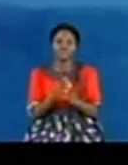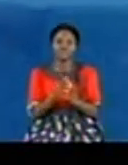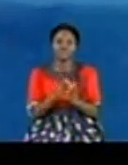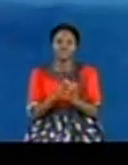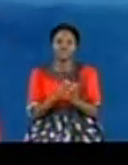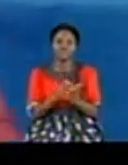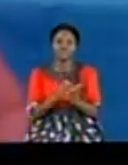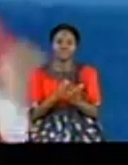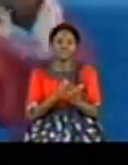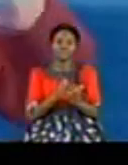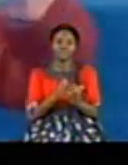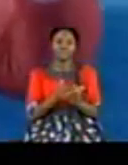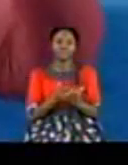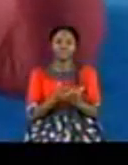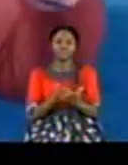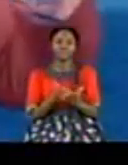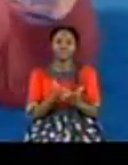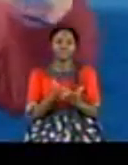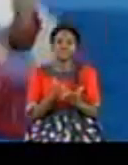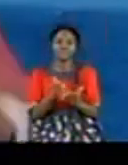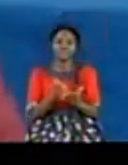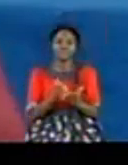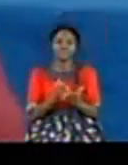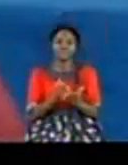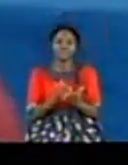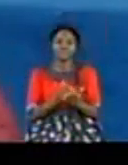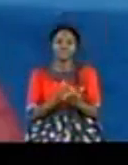darkness. You don't need a